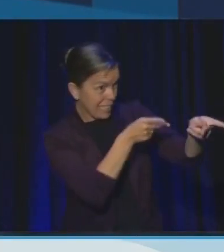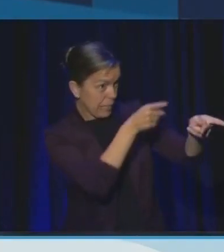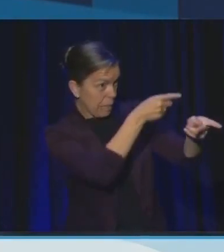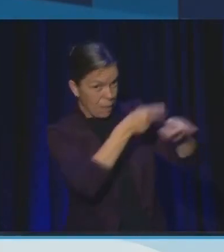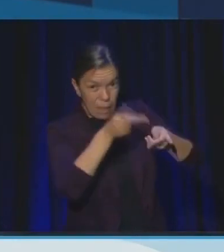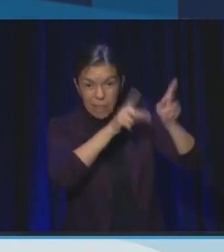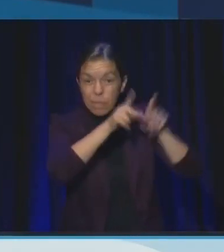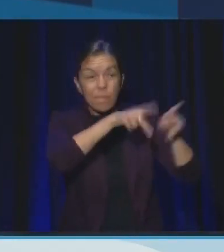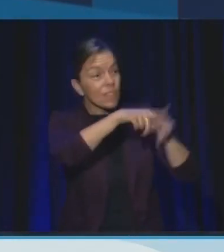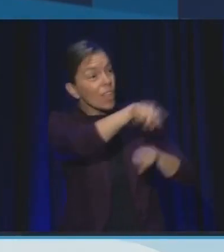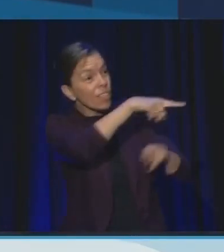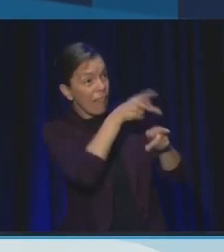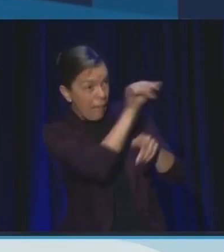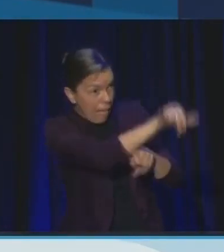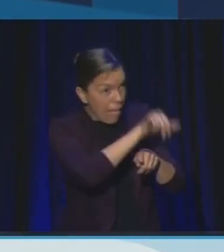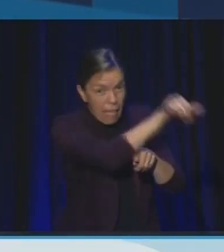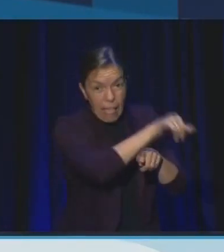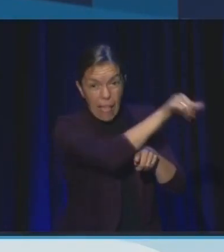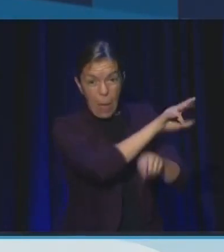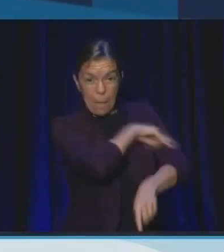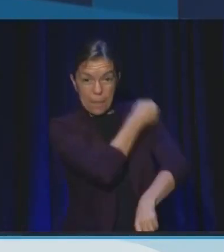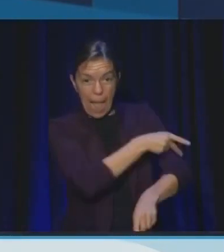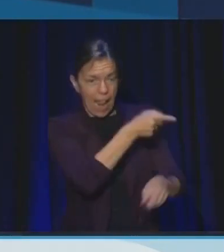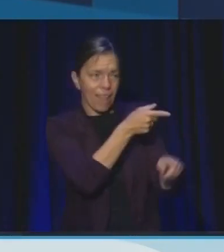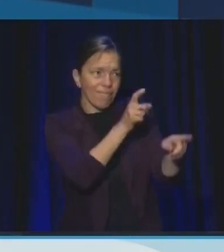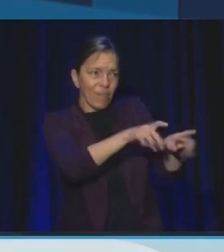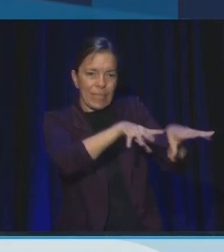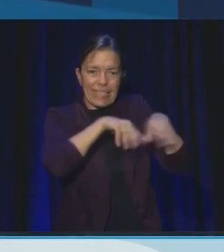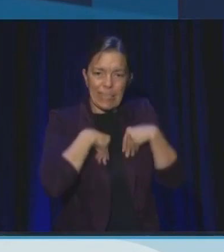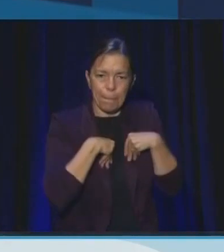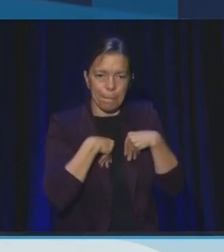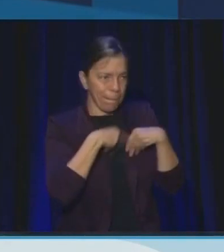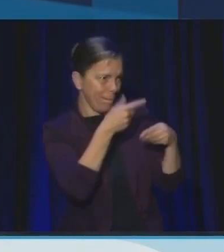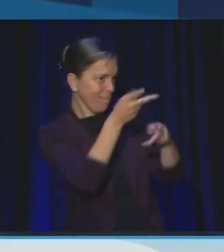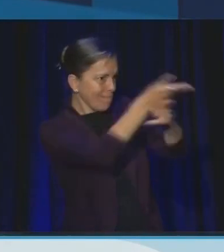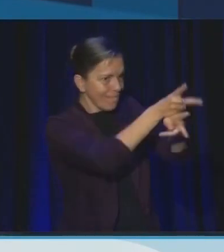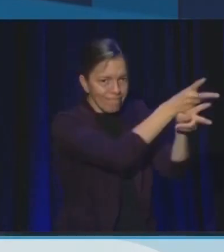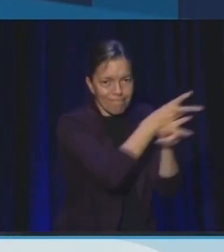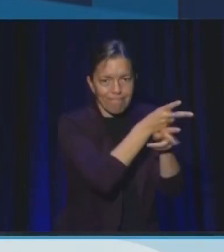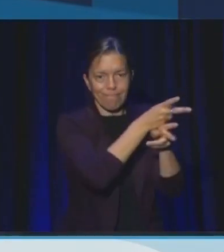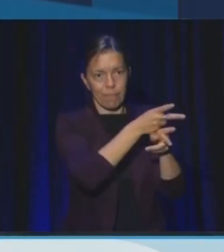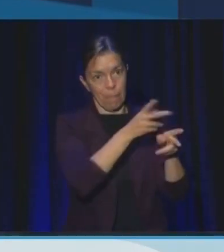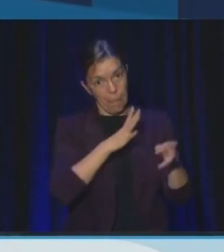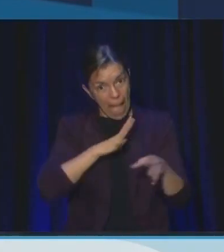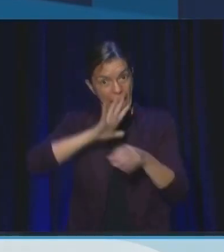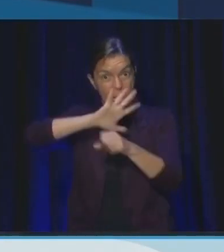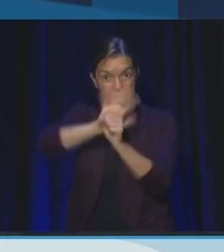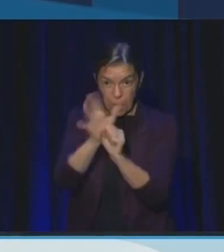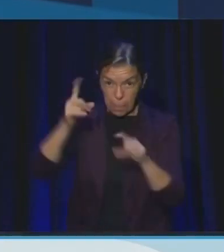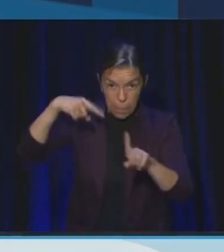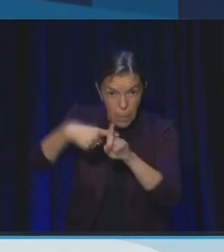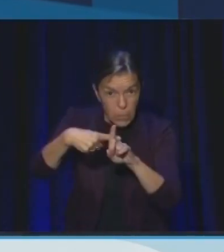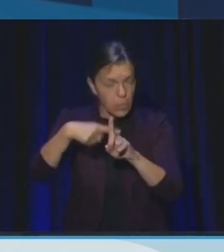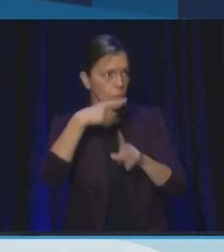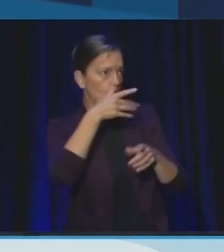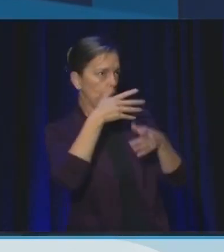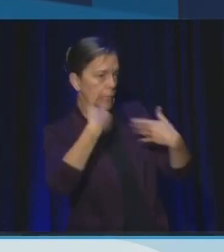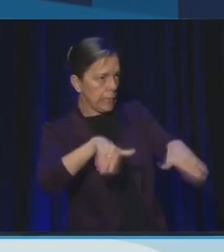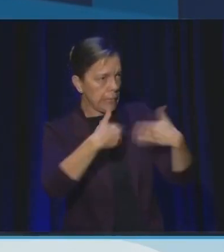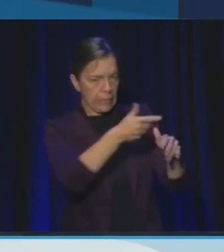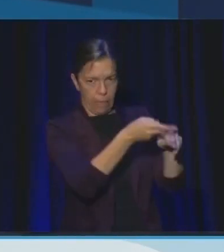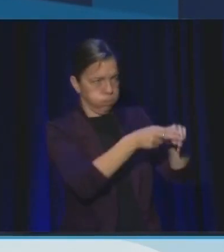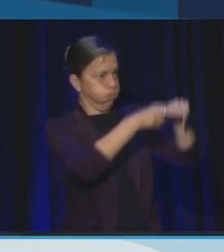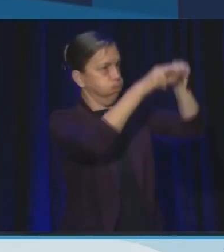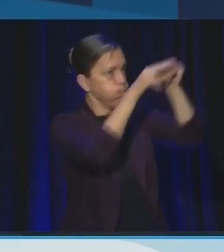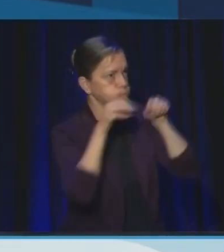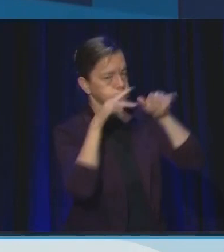to the work of the personnel of the health network, because we want to to heal the